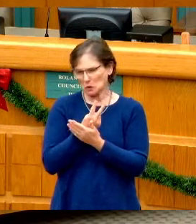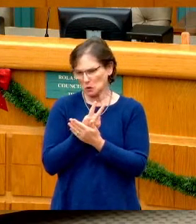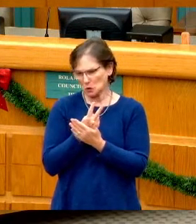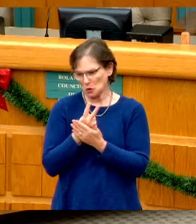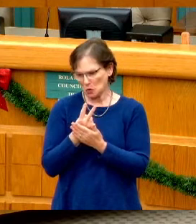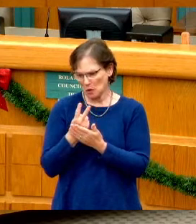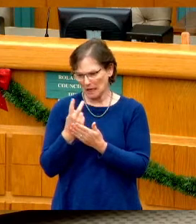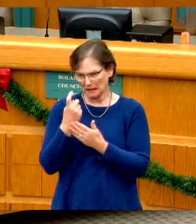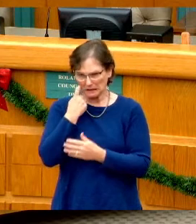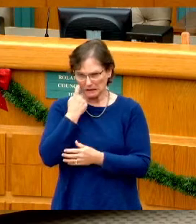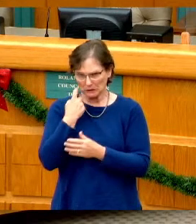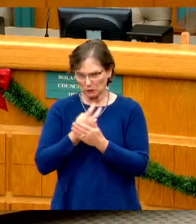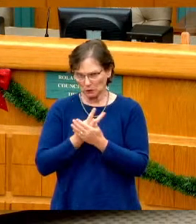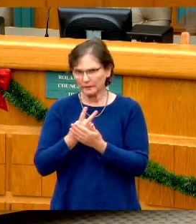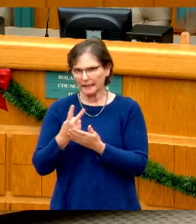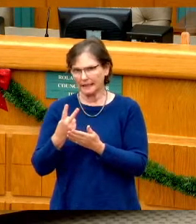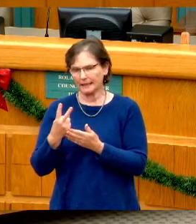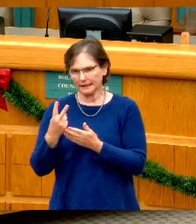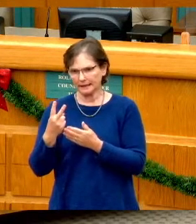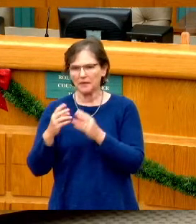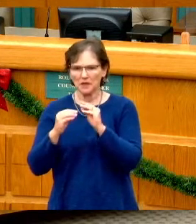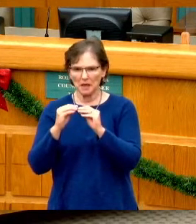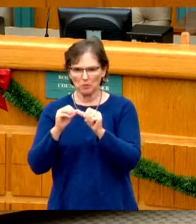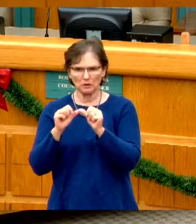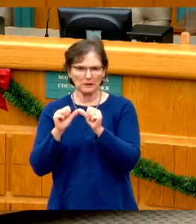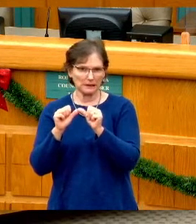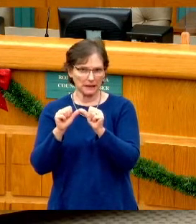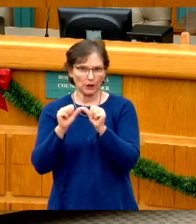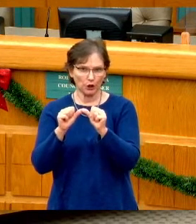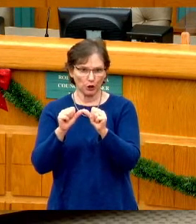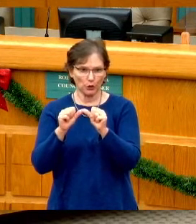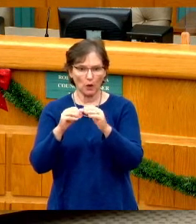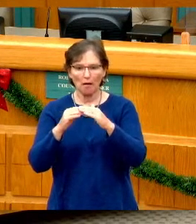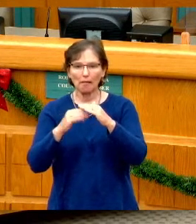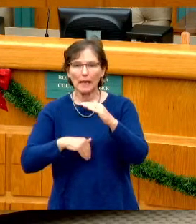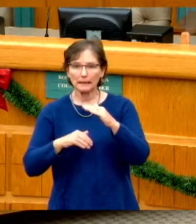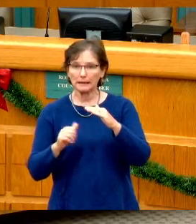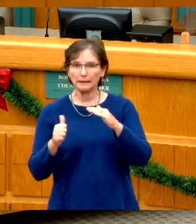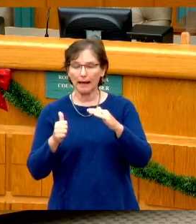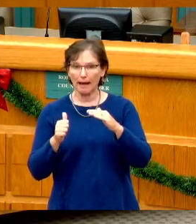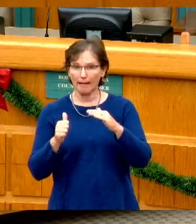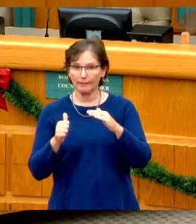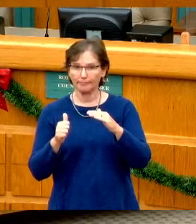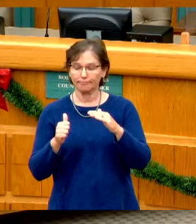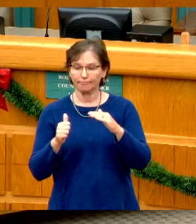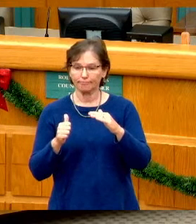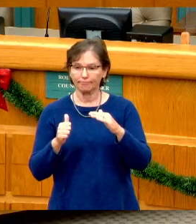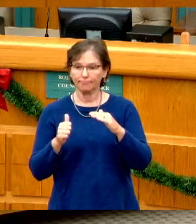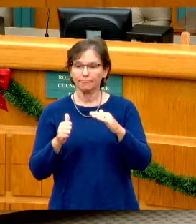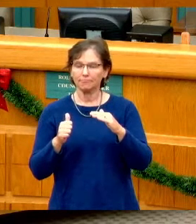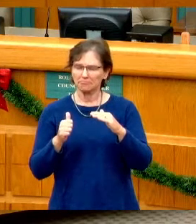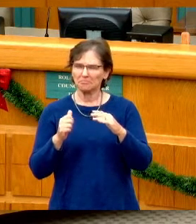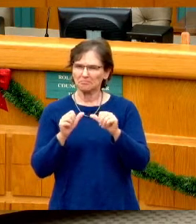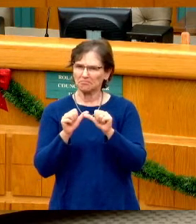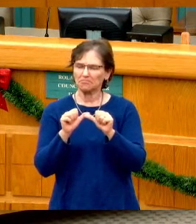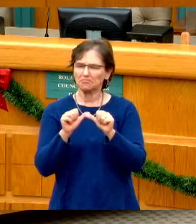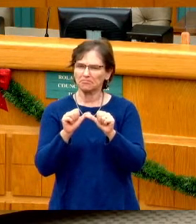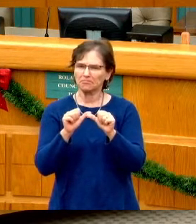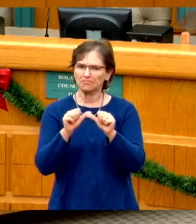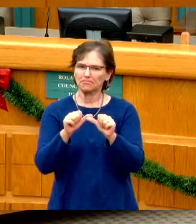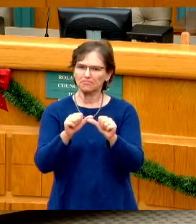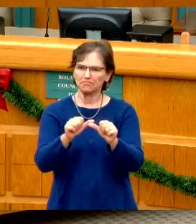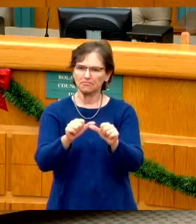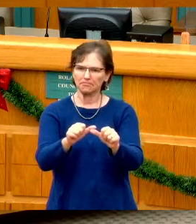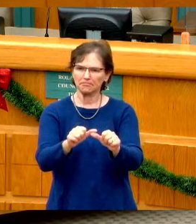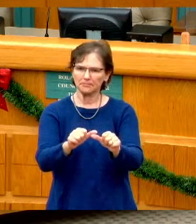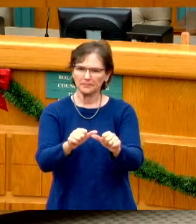the numbers continue. They are in their single digits, 2 and then 5, 1, 3, 4, 2. We had